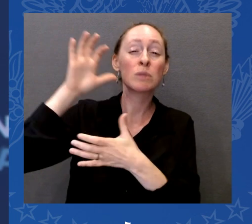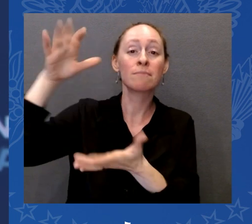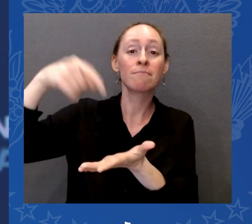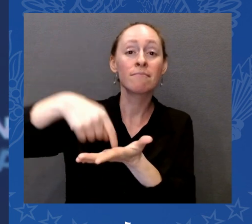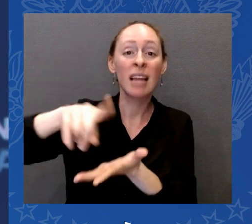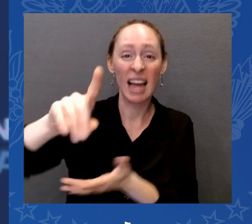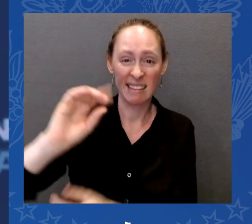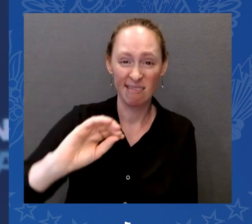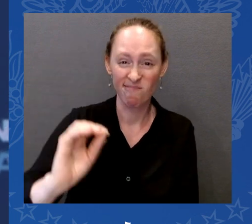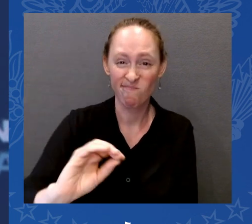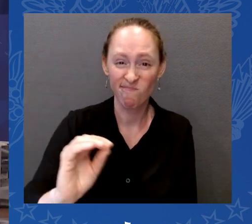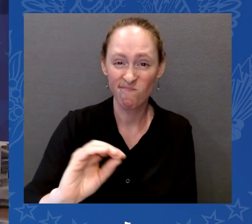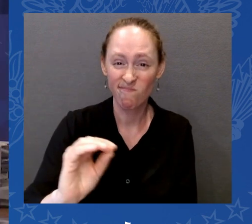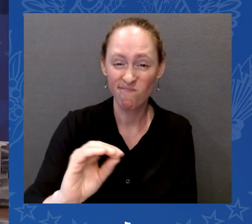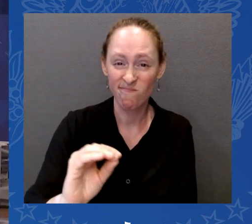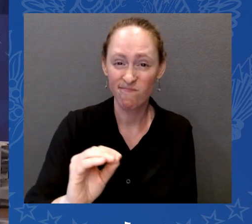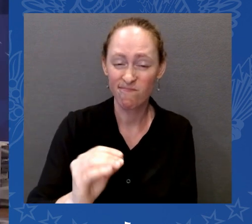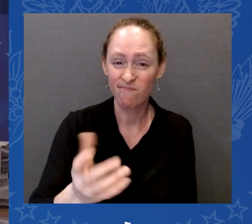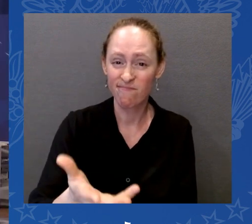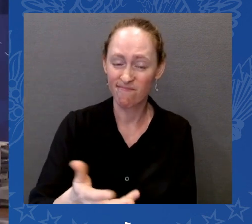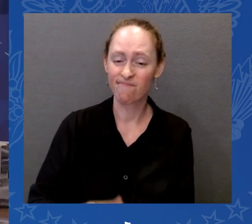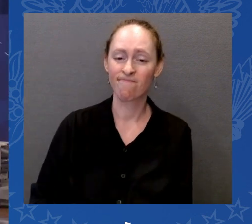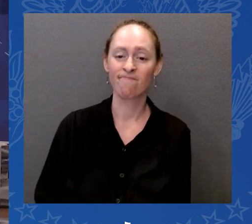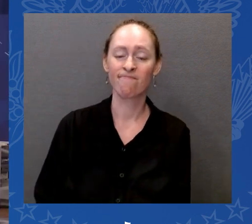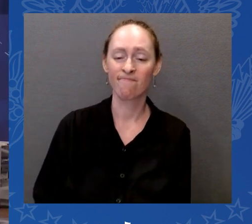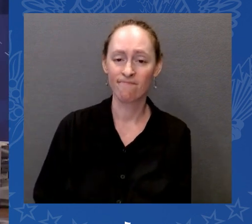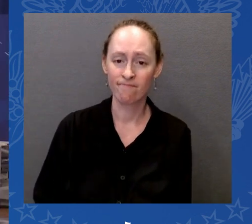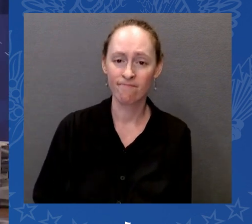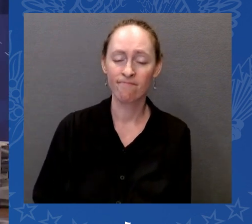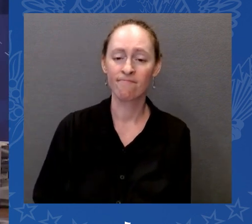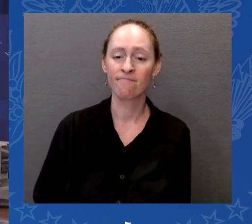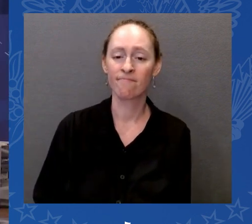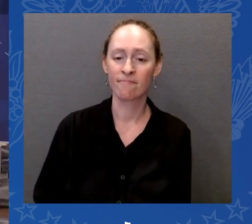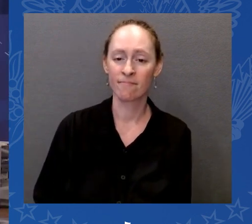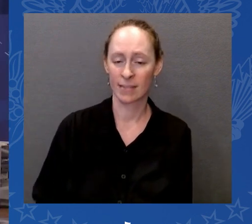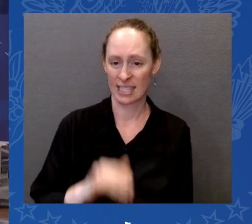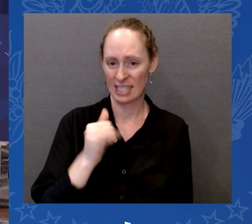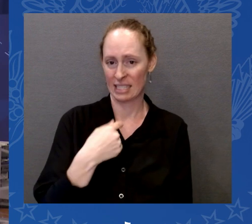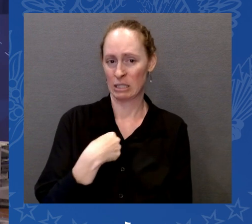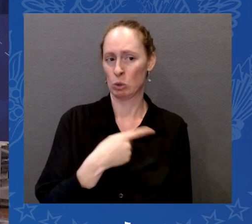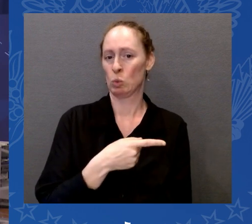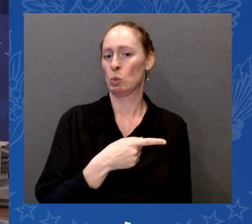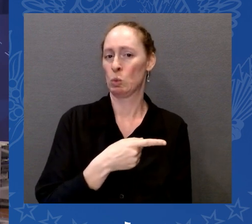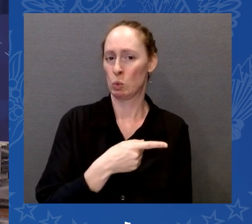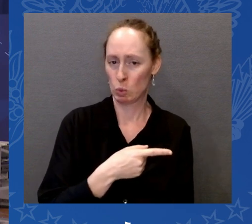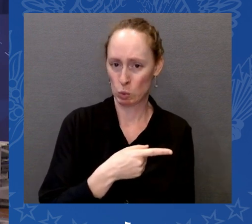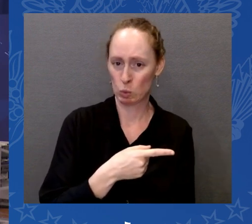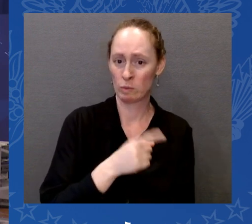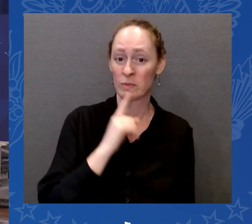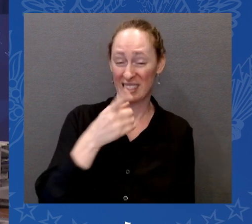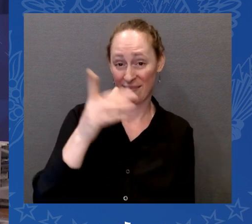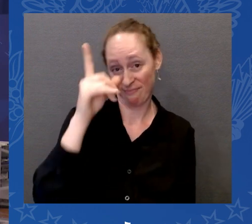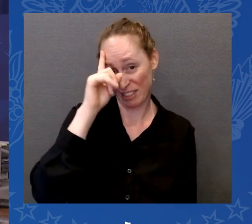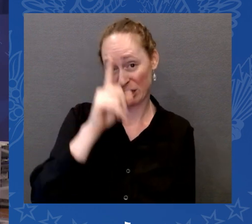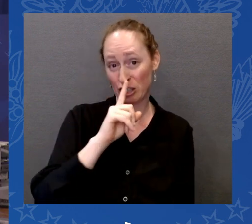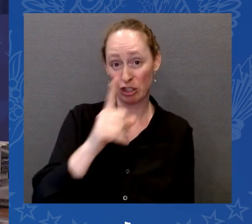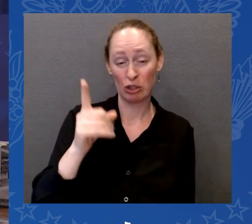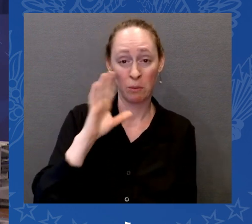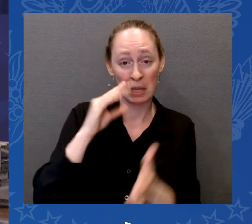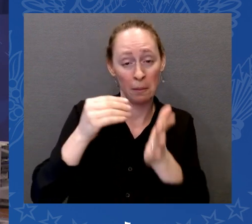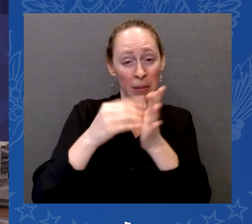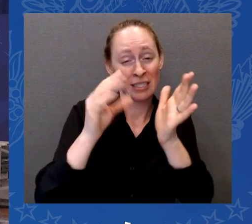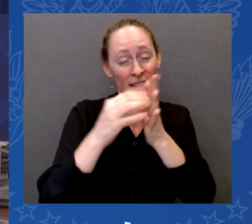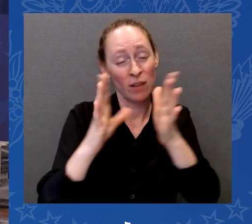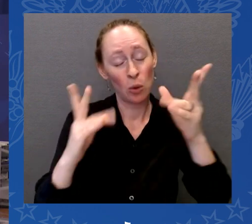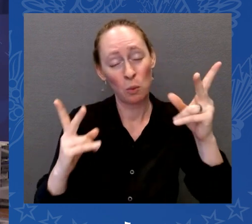make inflation worse if they succeed. And then they're coming after Social Security. Now, it sounds like, there's Biden, that's